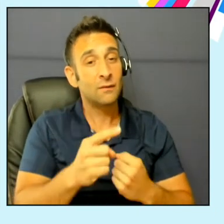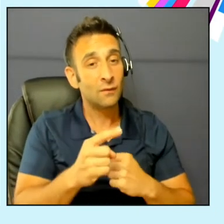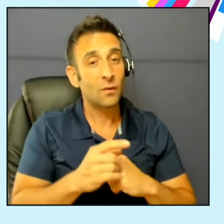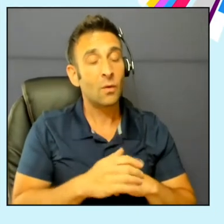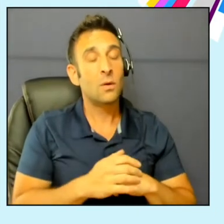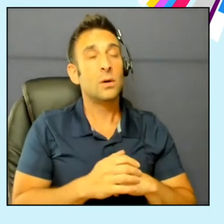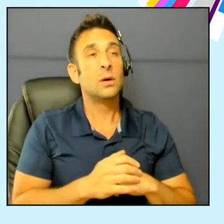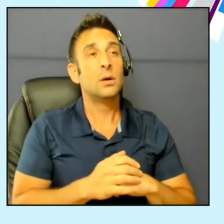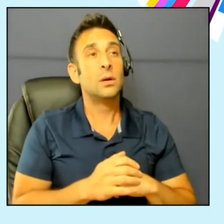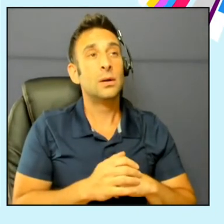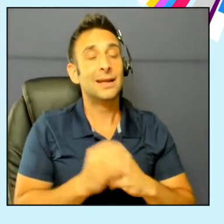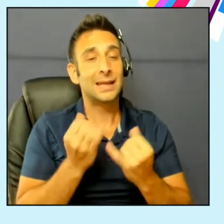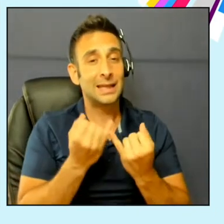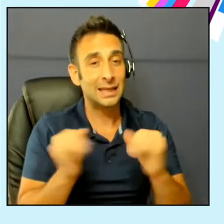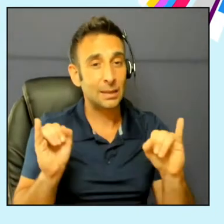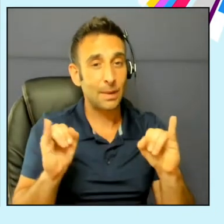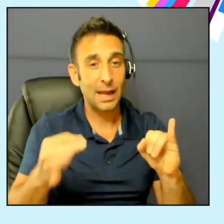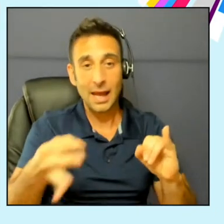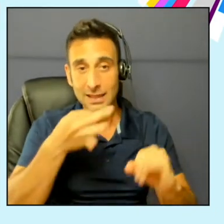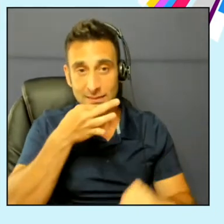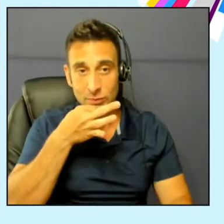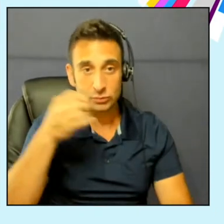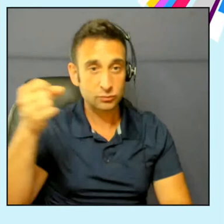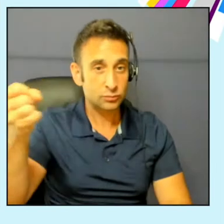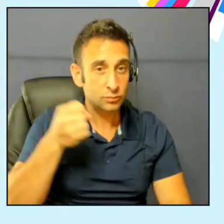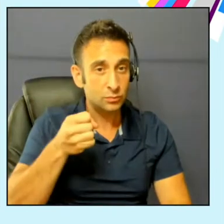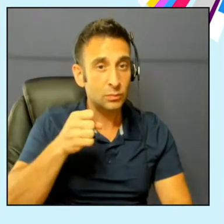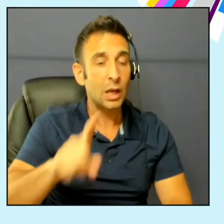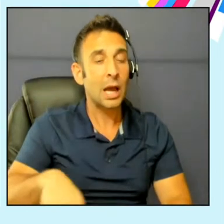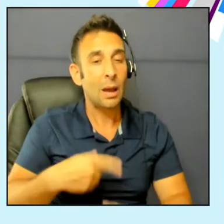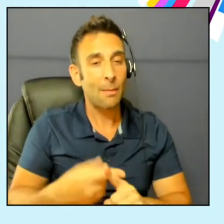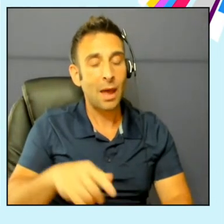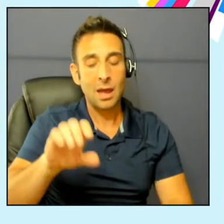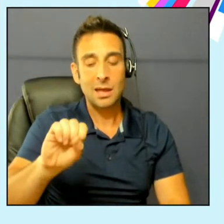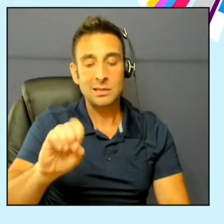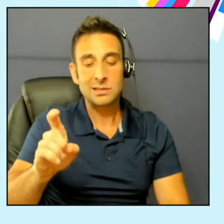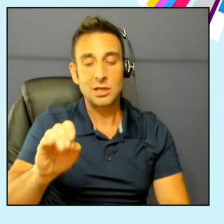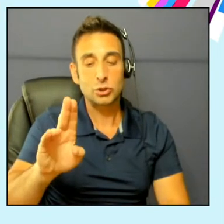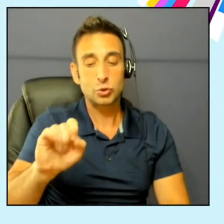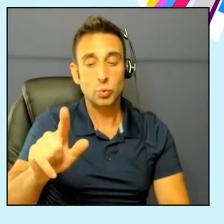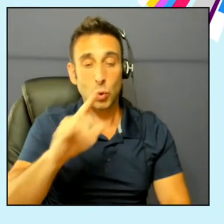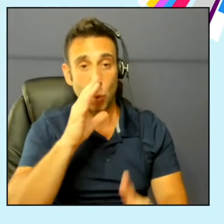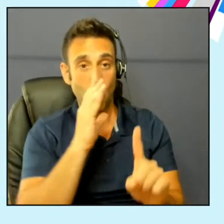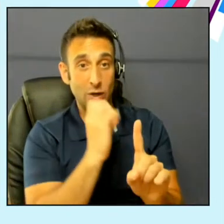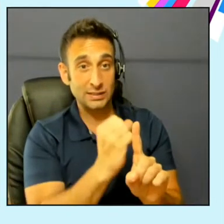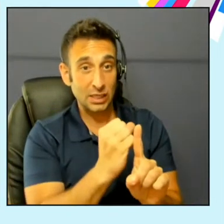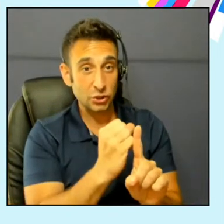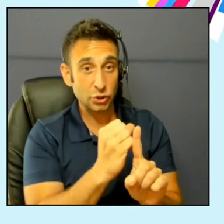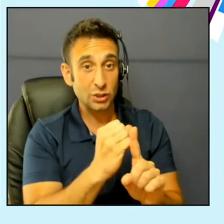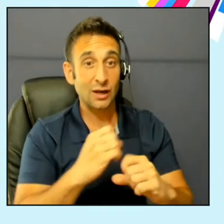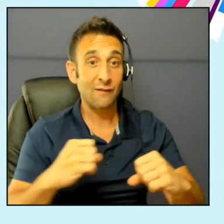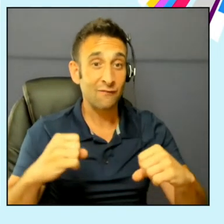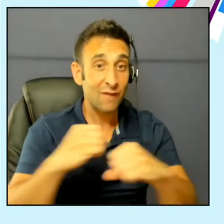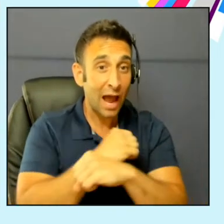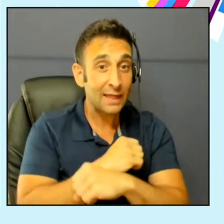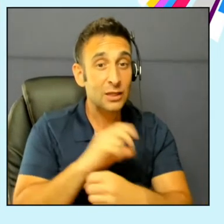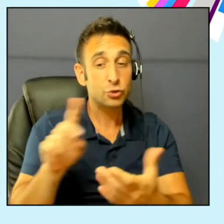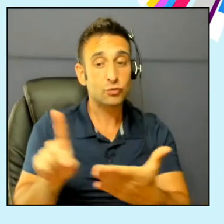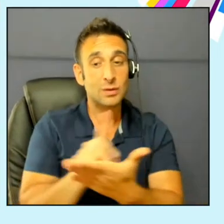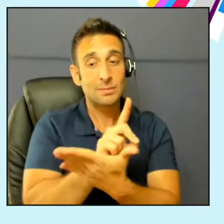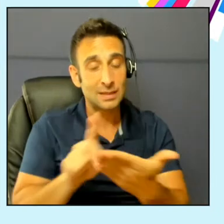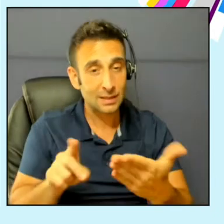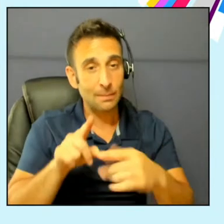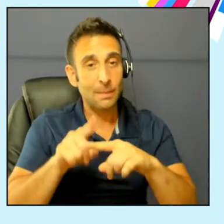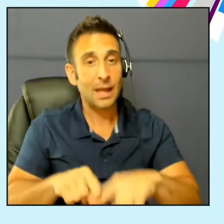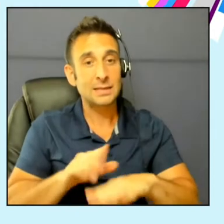an independent expert on sexual orientation, on violence and discrimination, on the basis of sexual orientation and